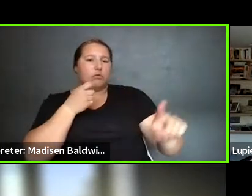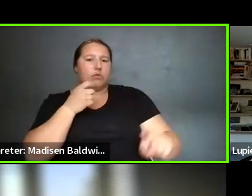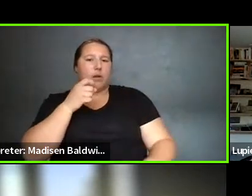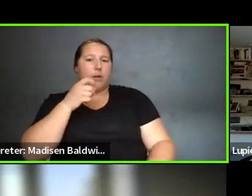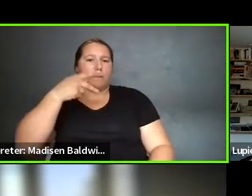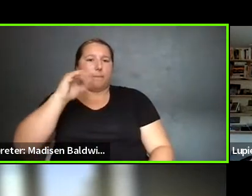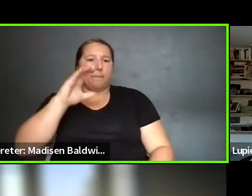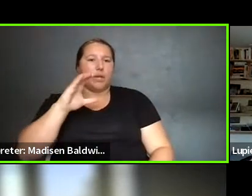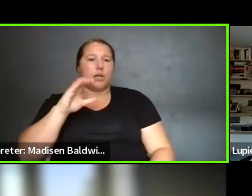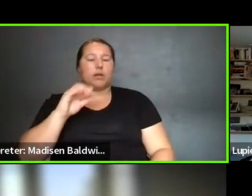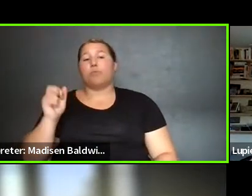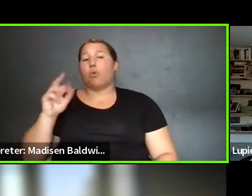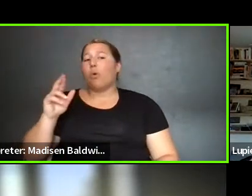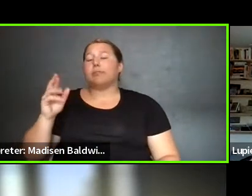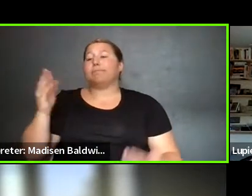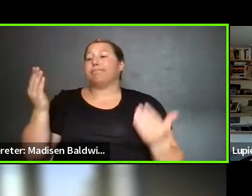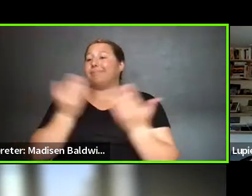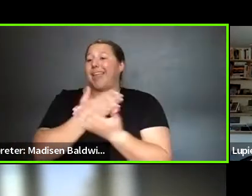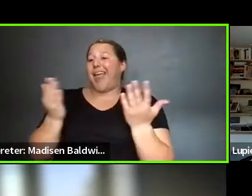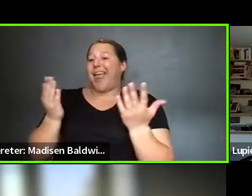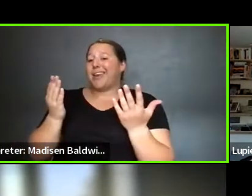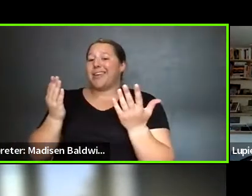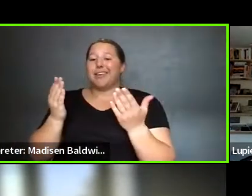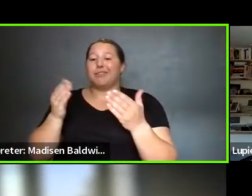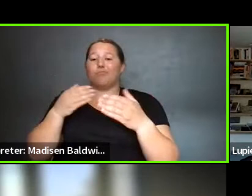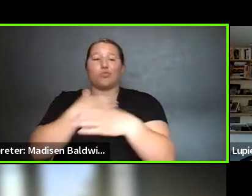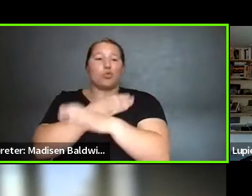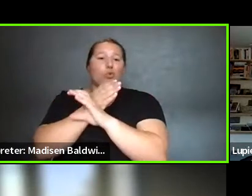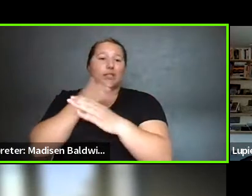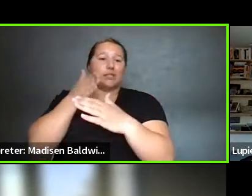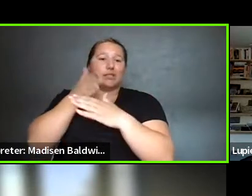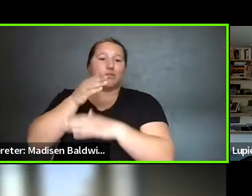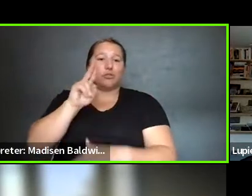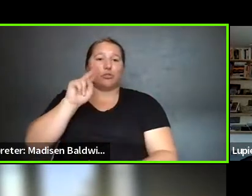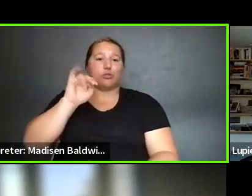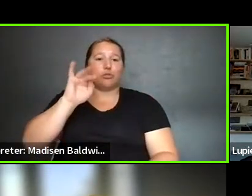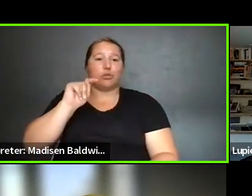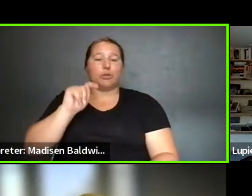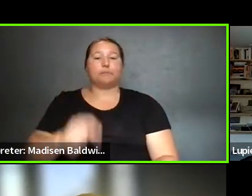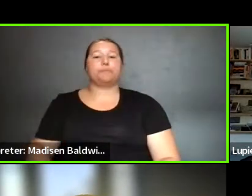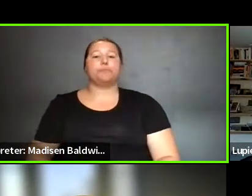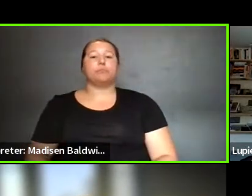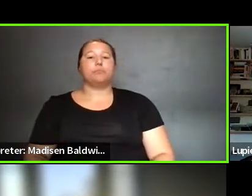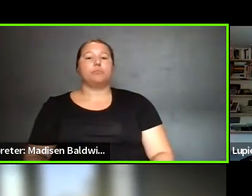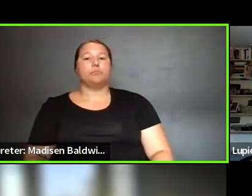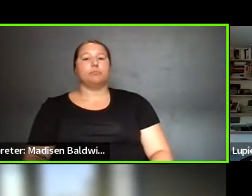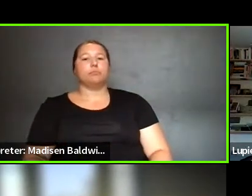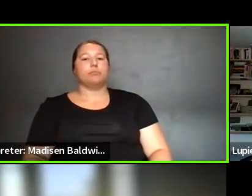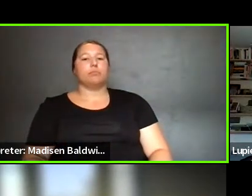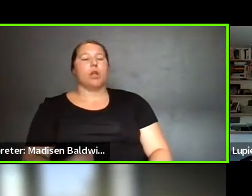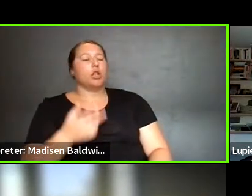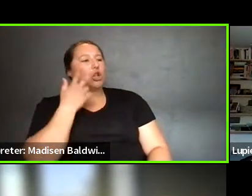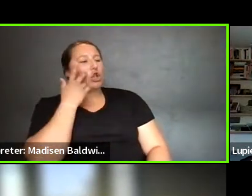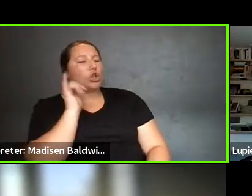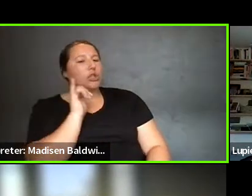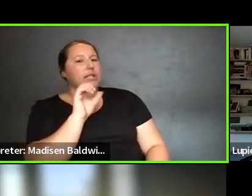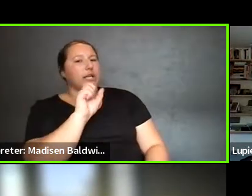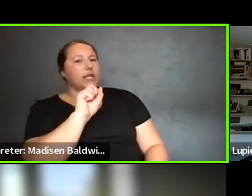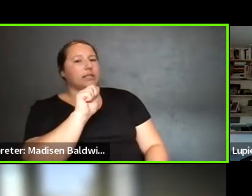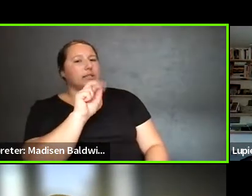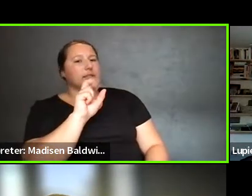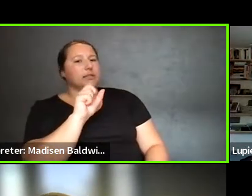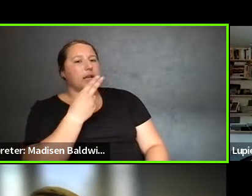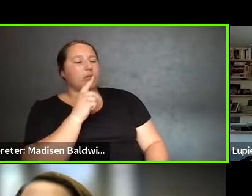Or the crisis, or any of the crisis intervention units? I will let, it looks like Sarah was going to respond. Go ahead,